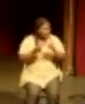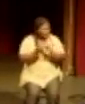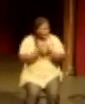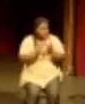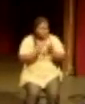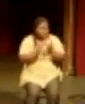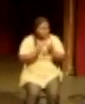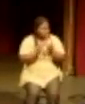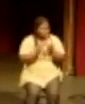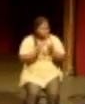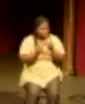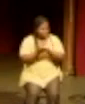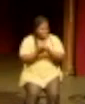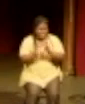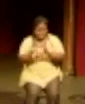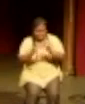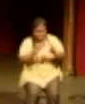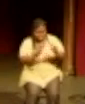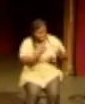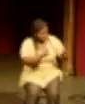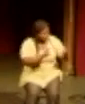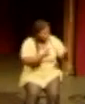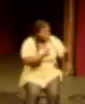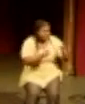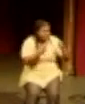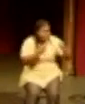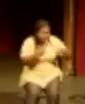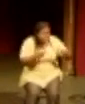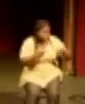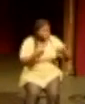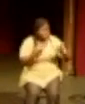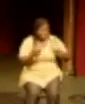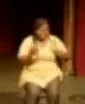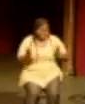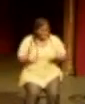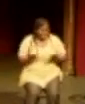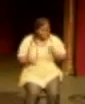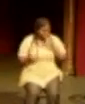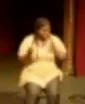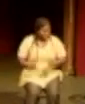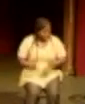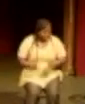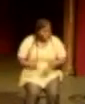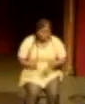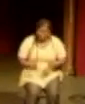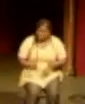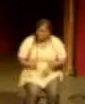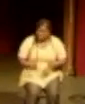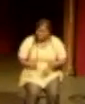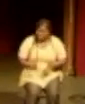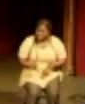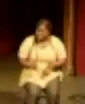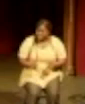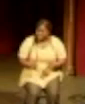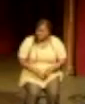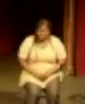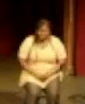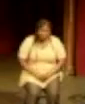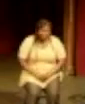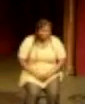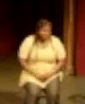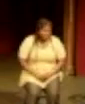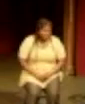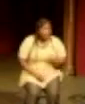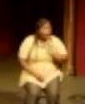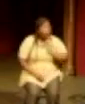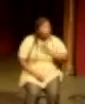employees and let's tack on a 1% kicker. So if you haven't gotten your latest paycheck yet, it's It's nice, and it's because of our board.